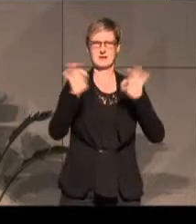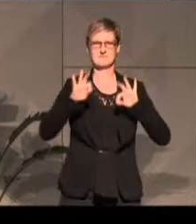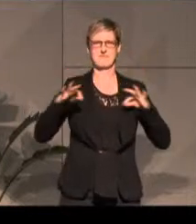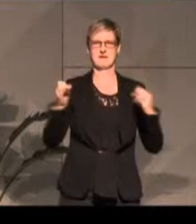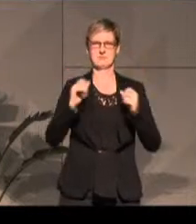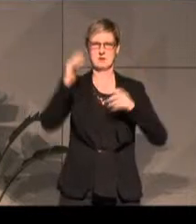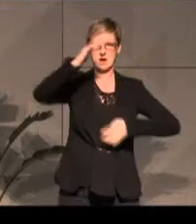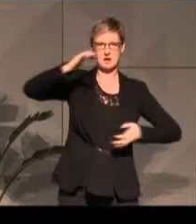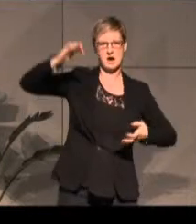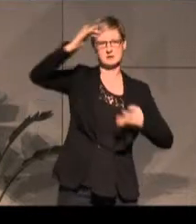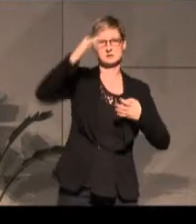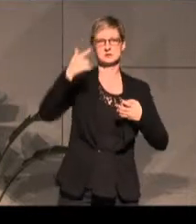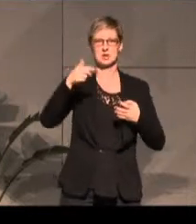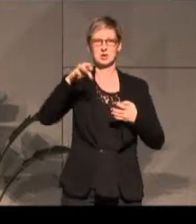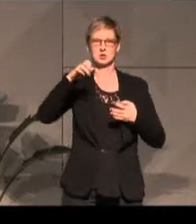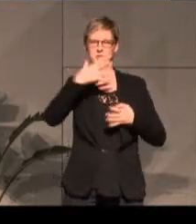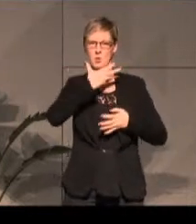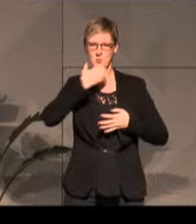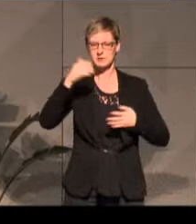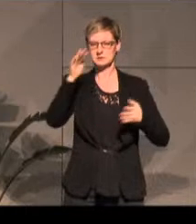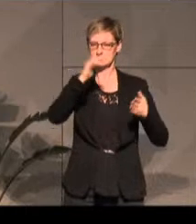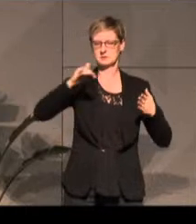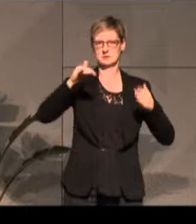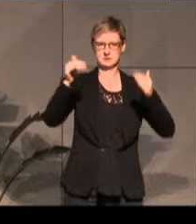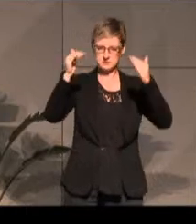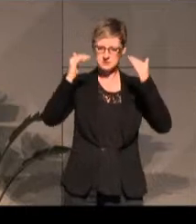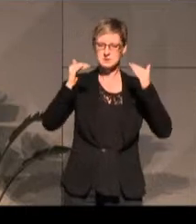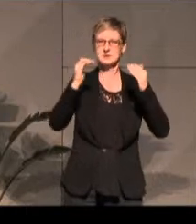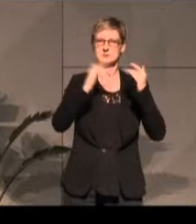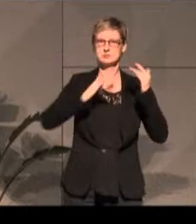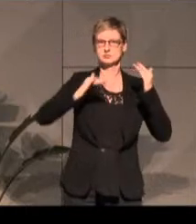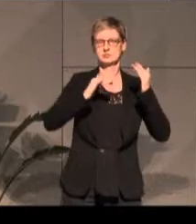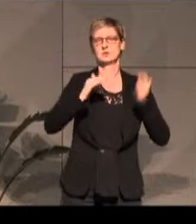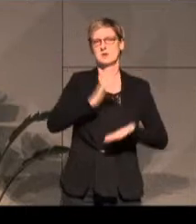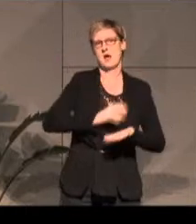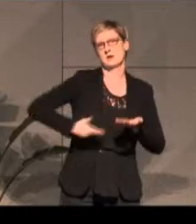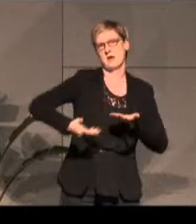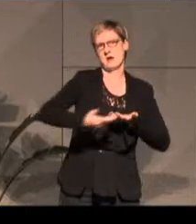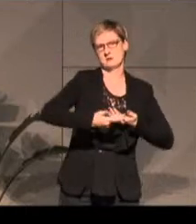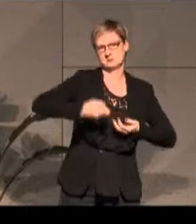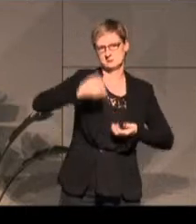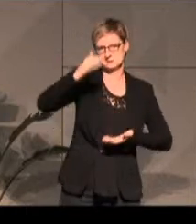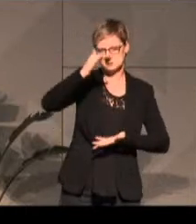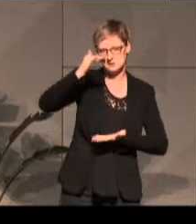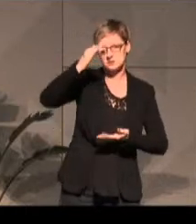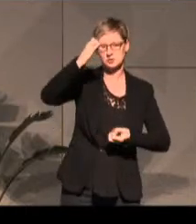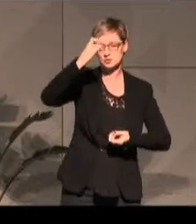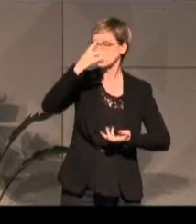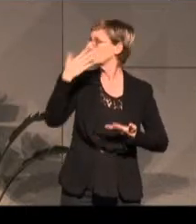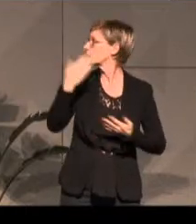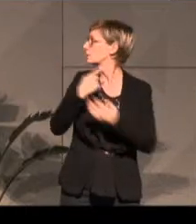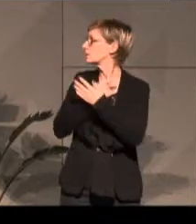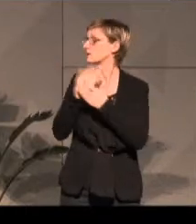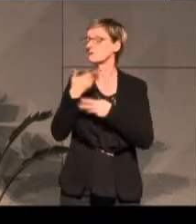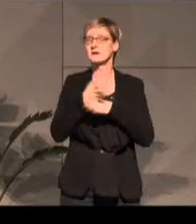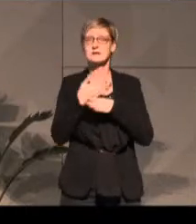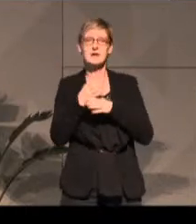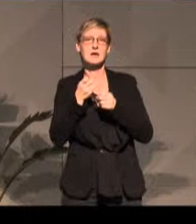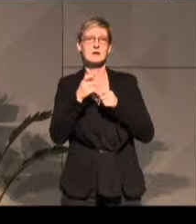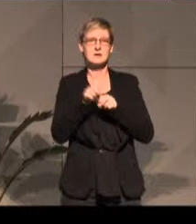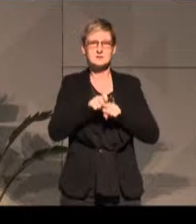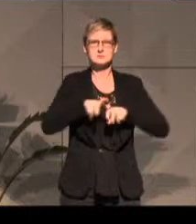century in Antarctica, the tropics, and the Arctic. And